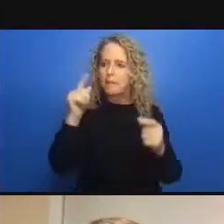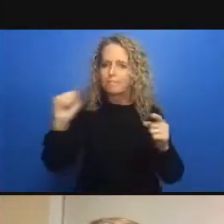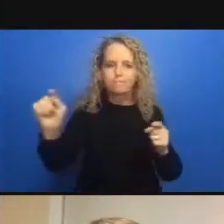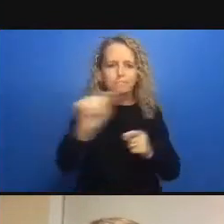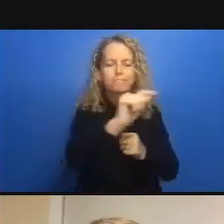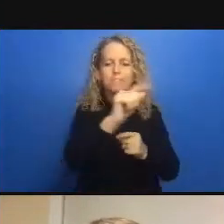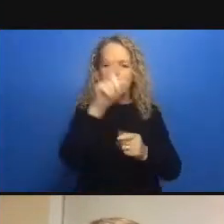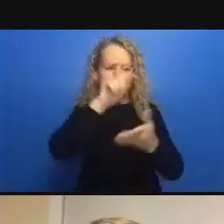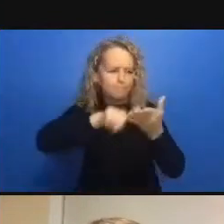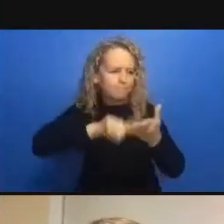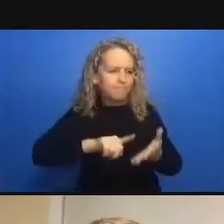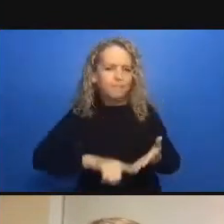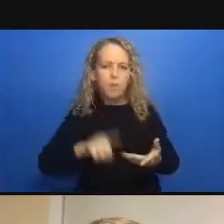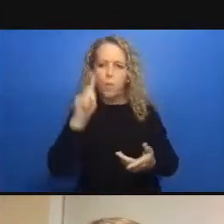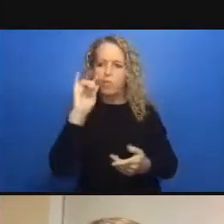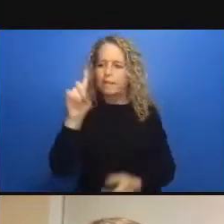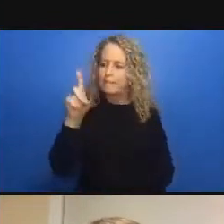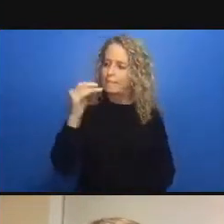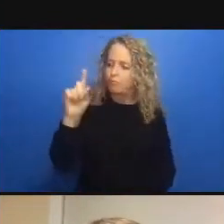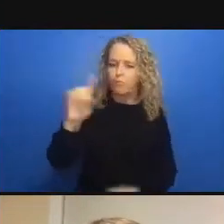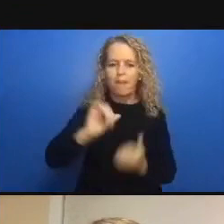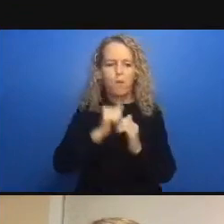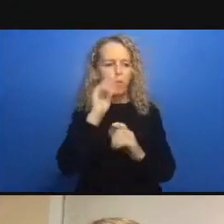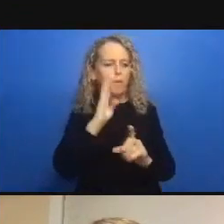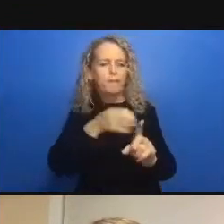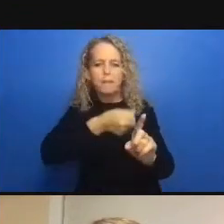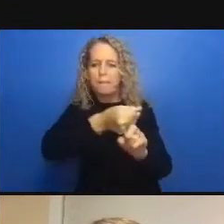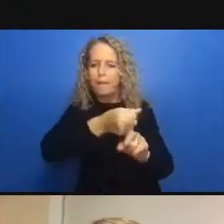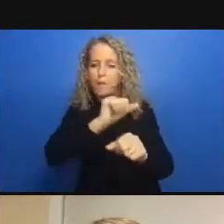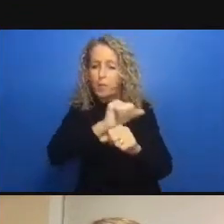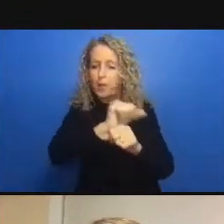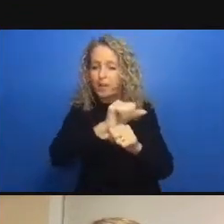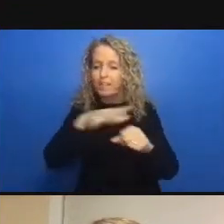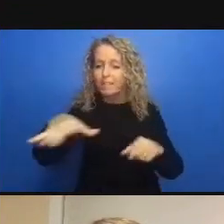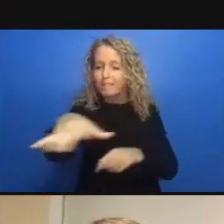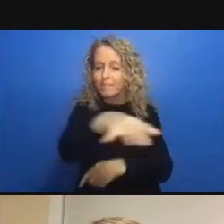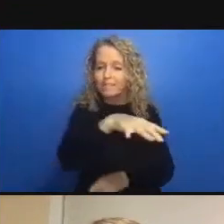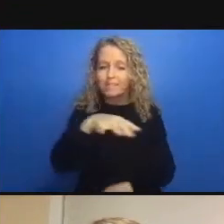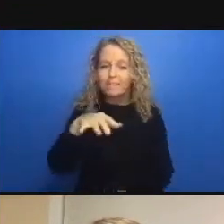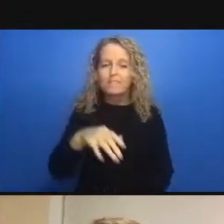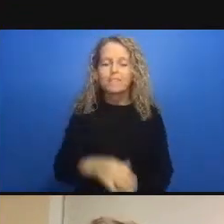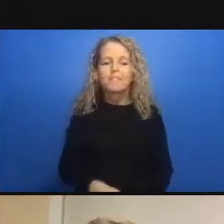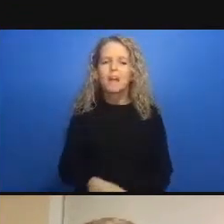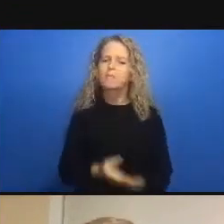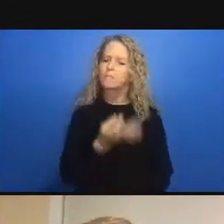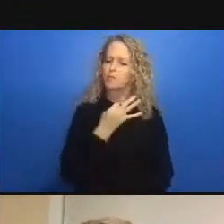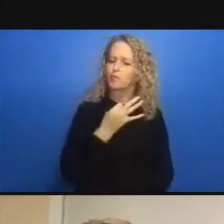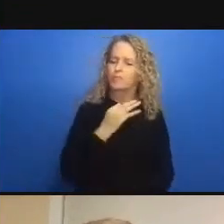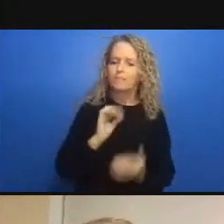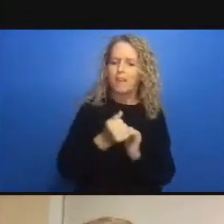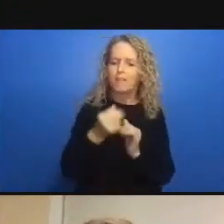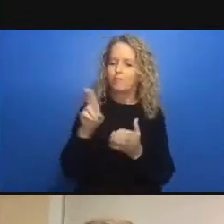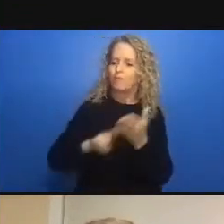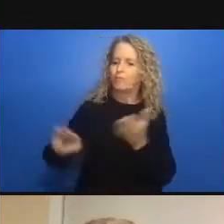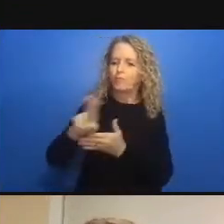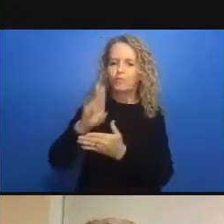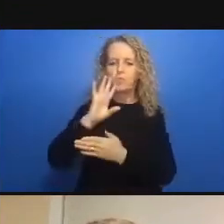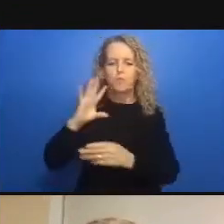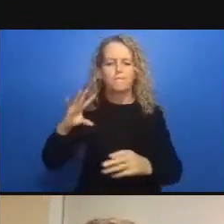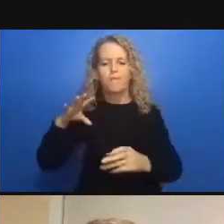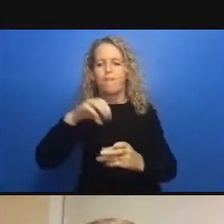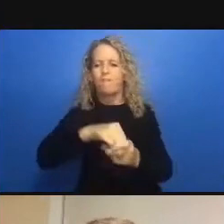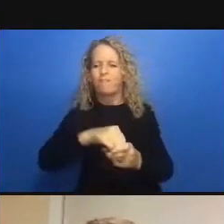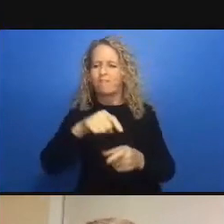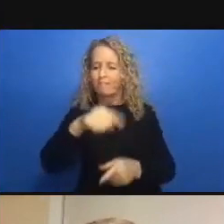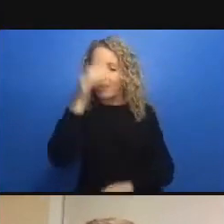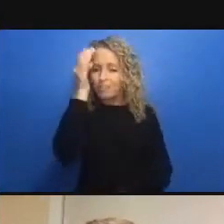and what the future workforce looks like and things like that. And I've kind of wondered like what kind of role universities are going to play in that. And I think